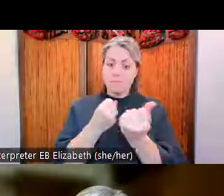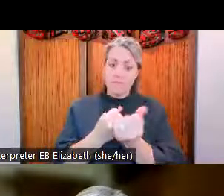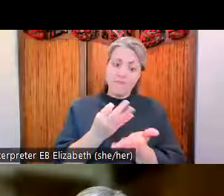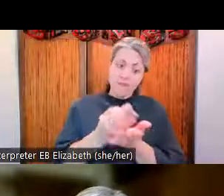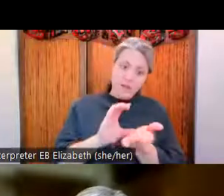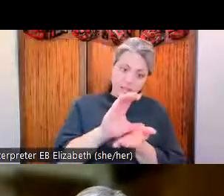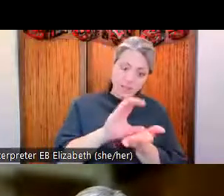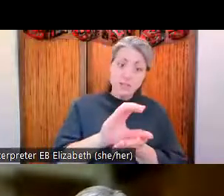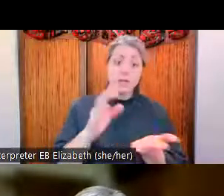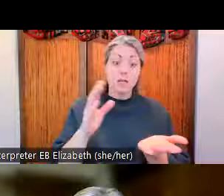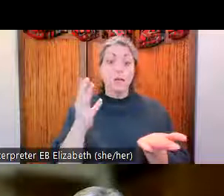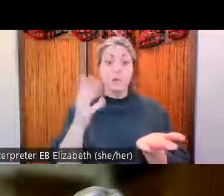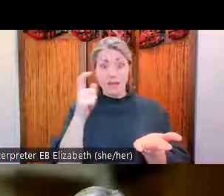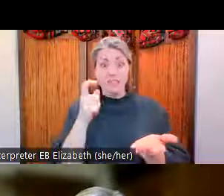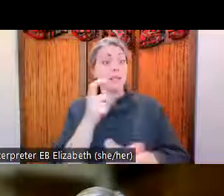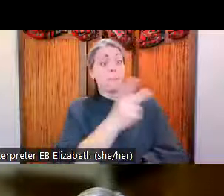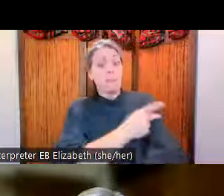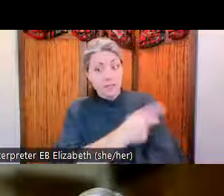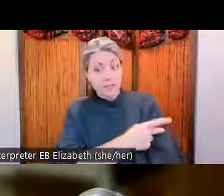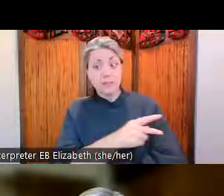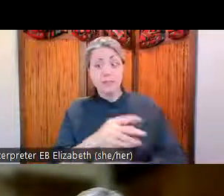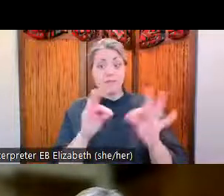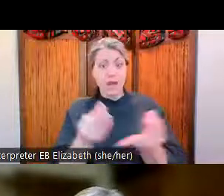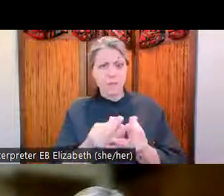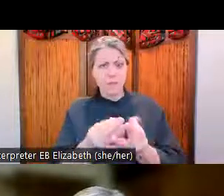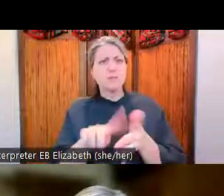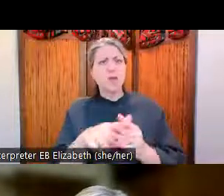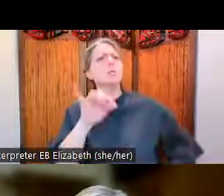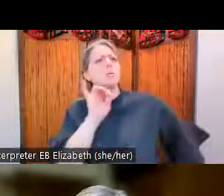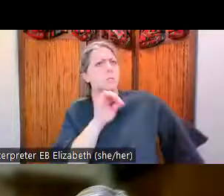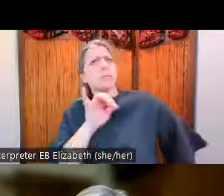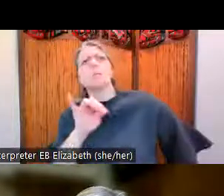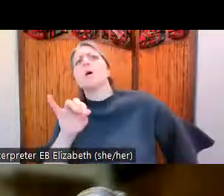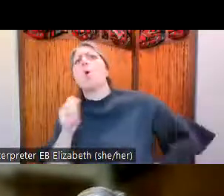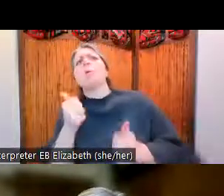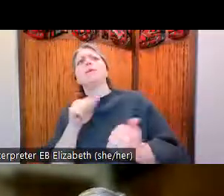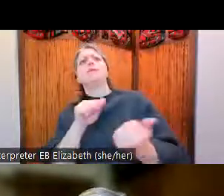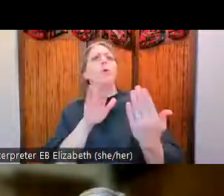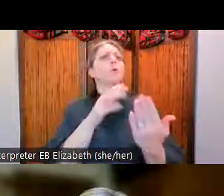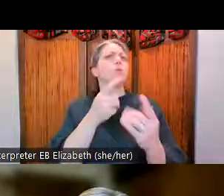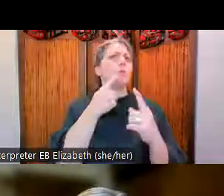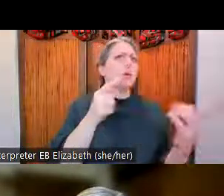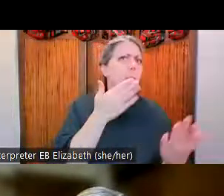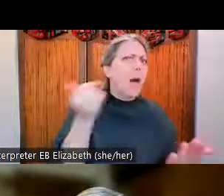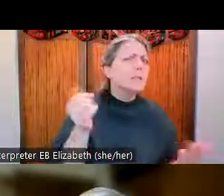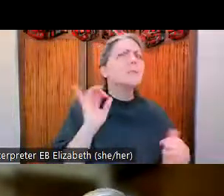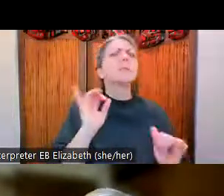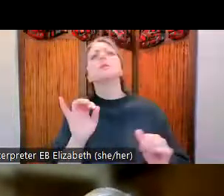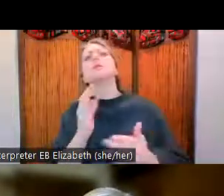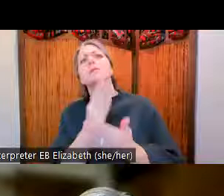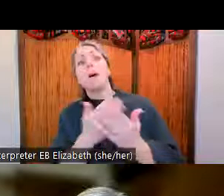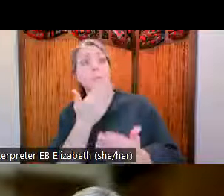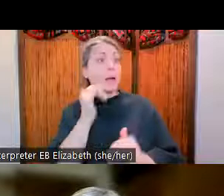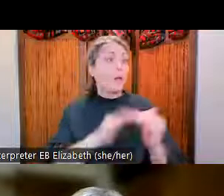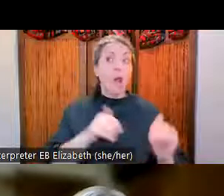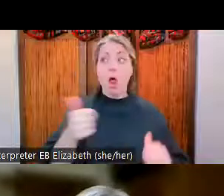helps patients and families to know whether some approaches work better than others. And it helps patients and their